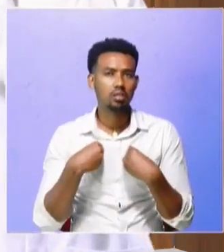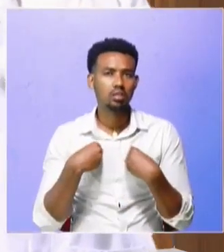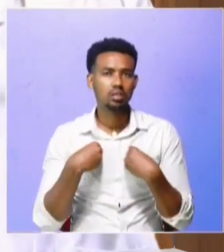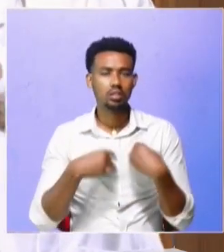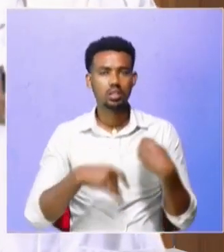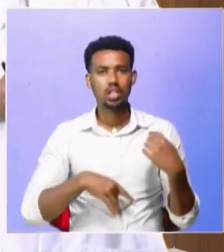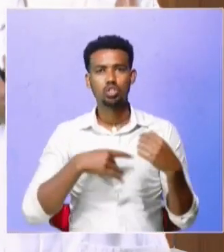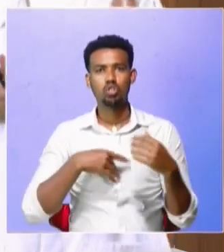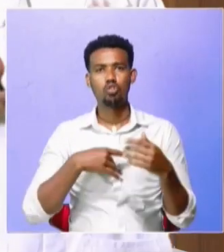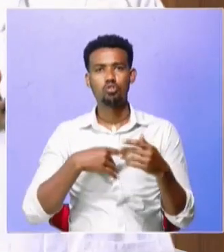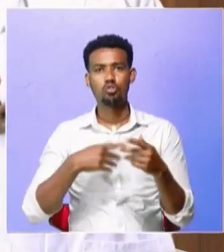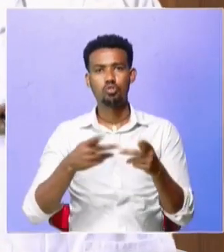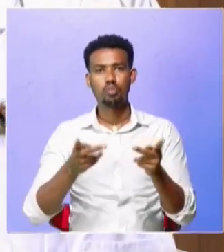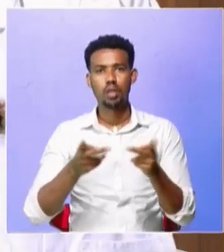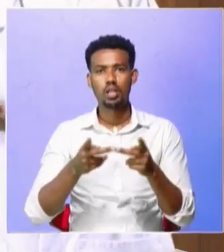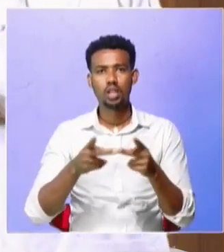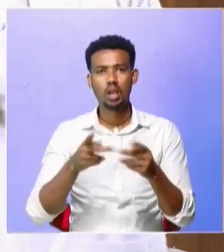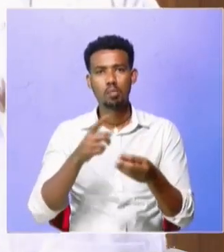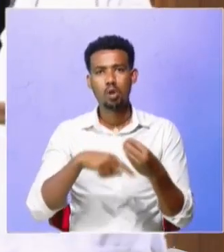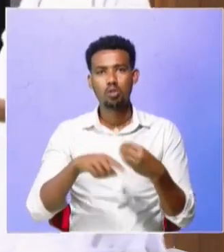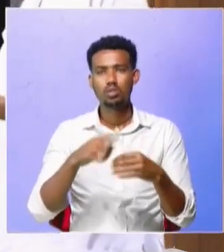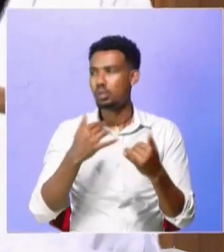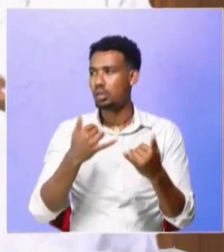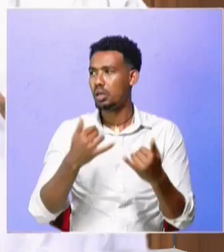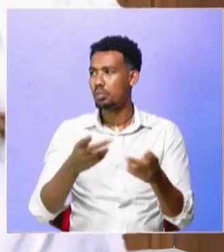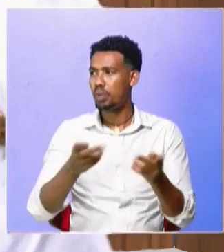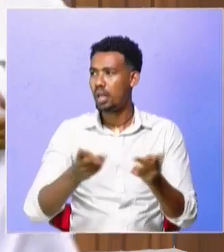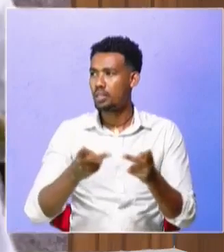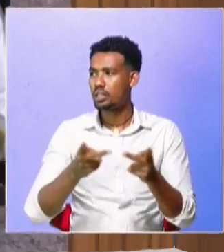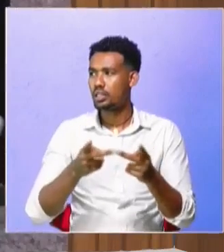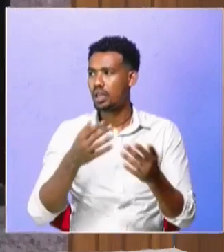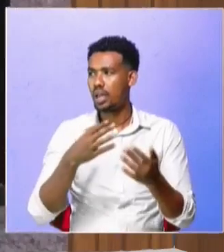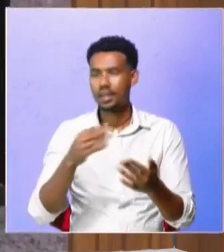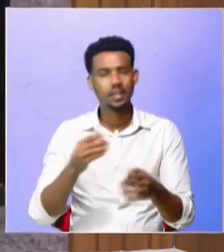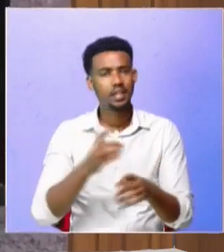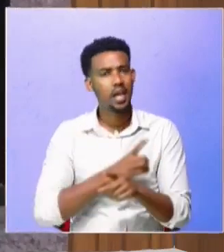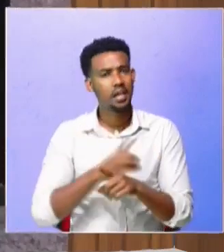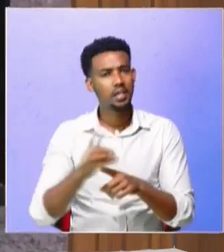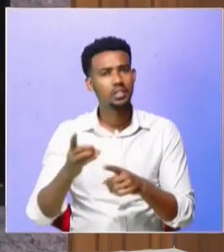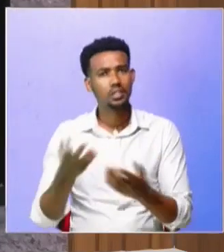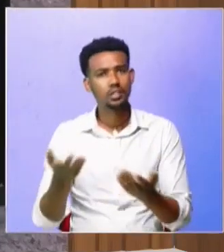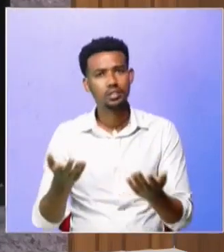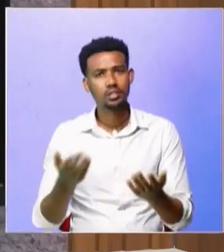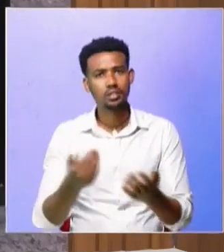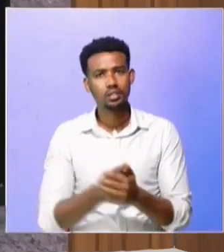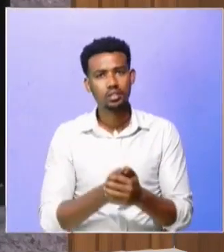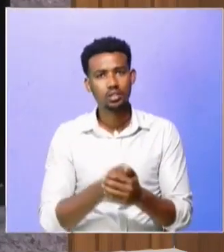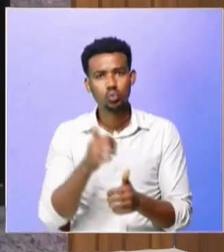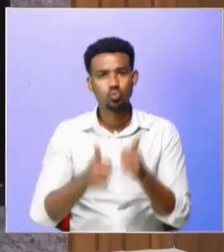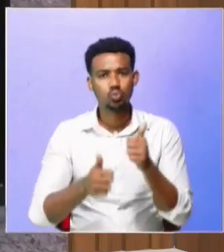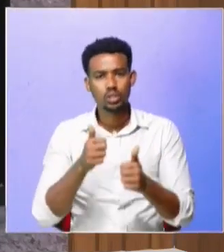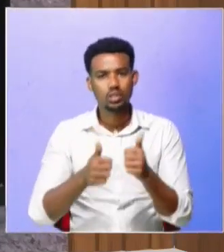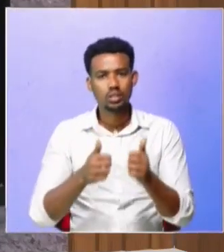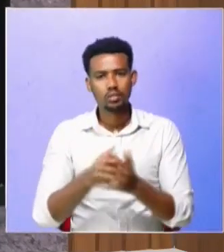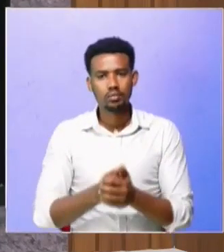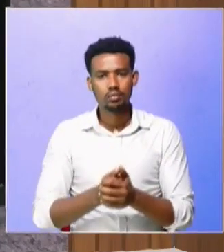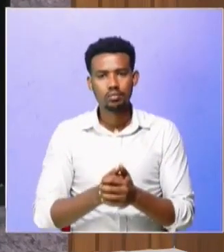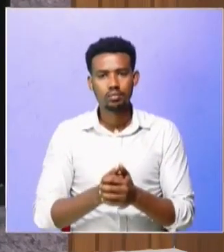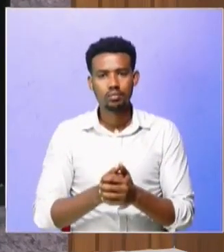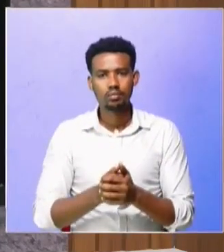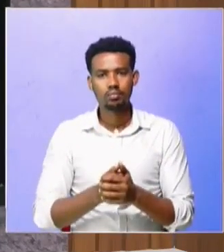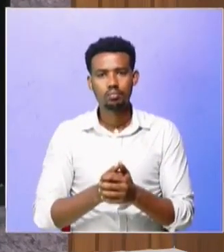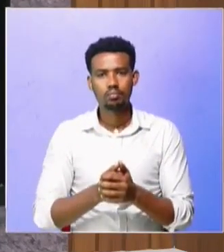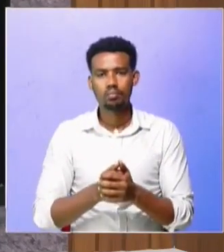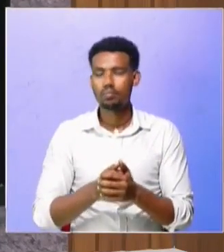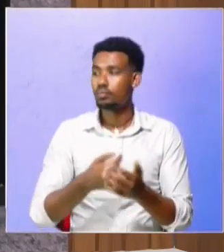of place or telling us about a place? Or finally, is it also telling us the direction of a place?